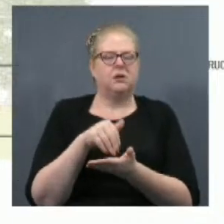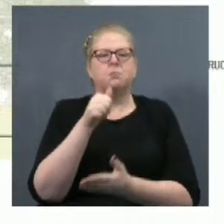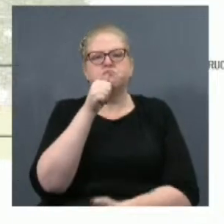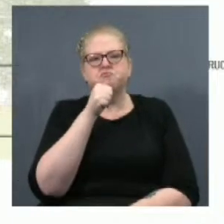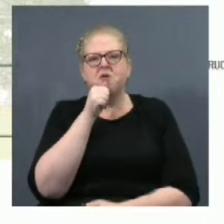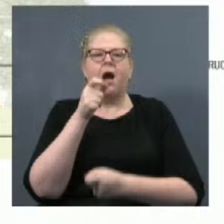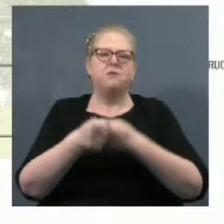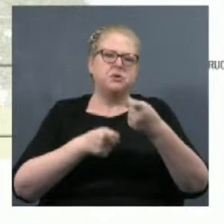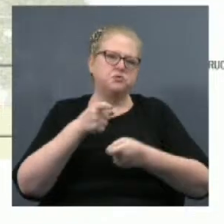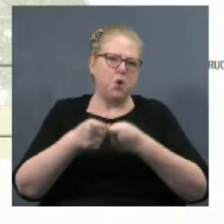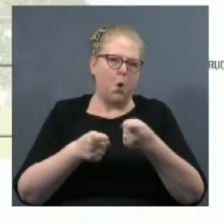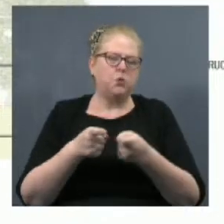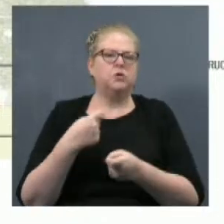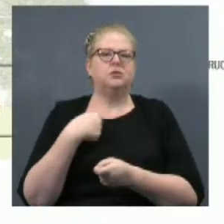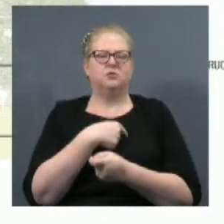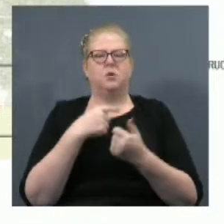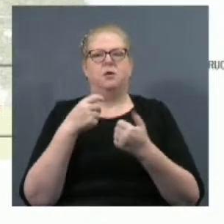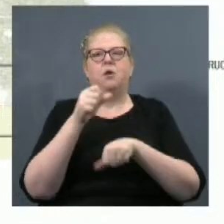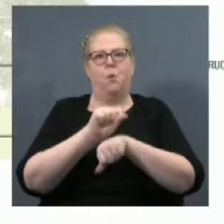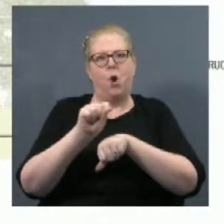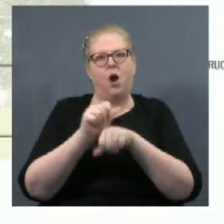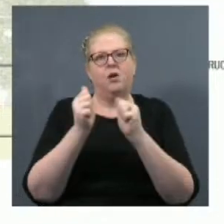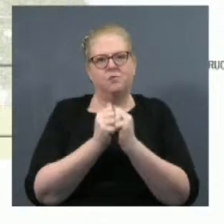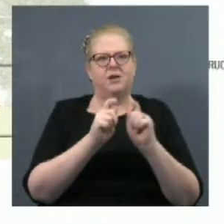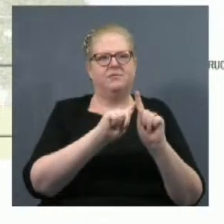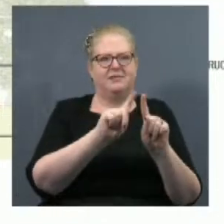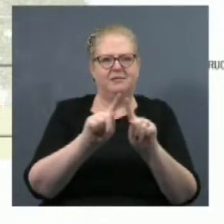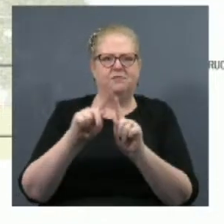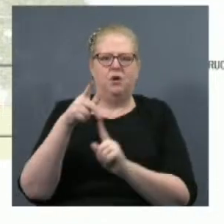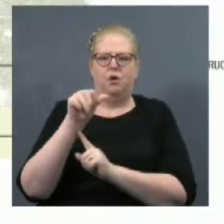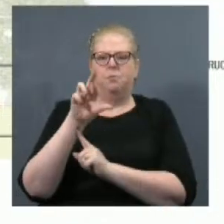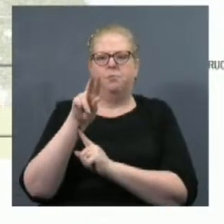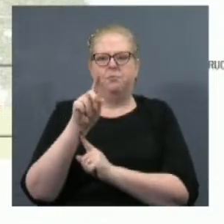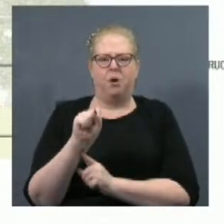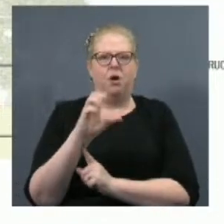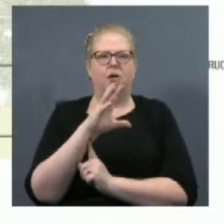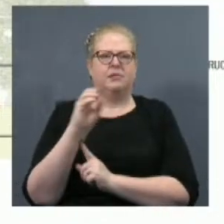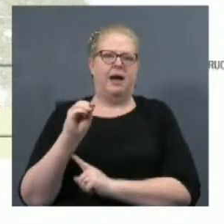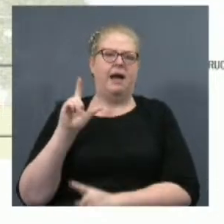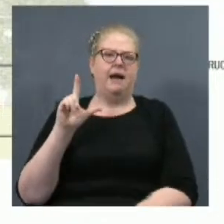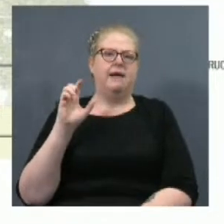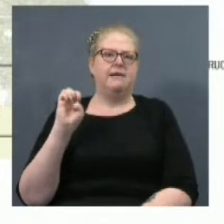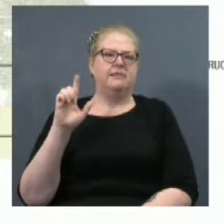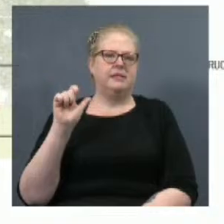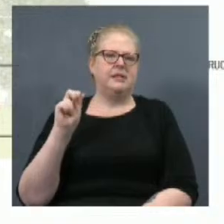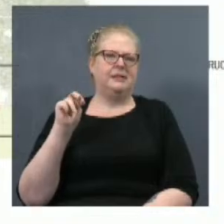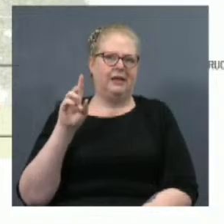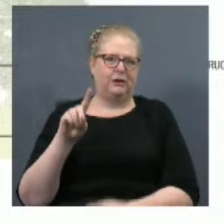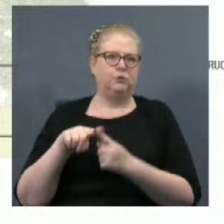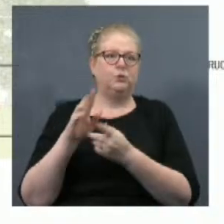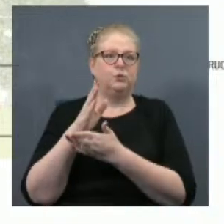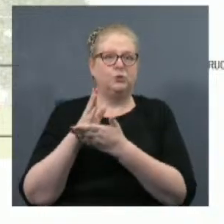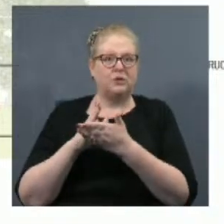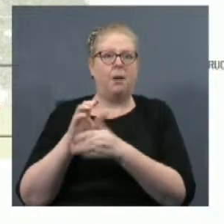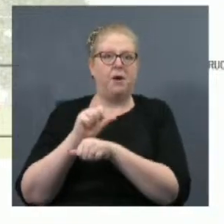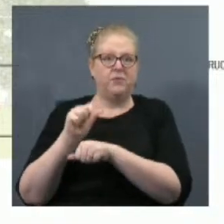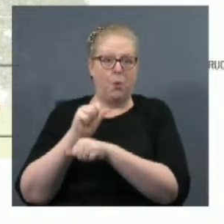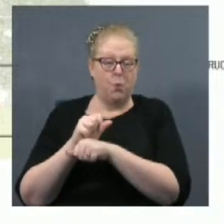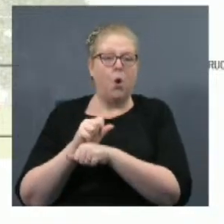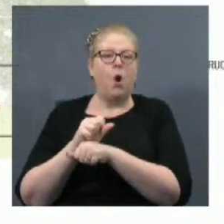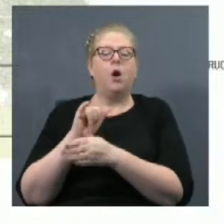we're working with, obviously, with Parks and Leland to help us do some of the groundwork where they can within